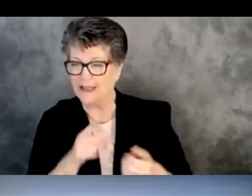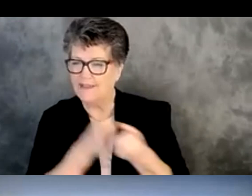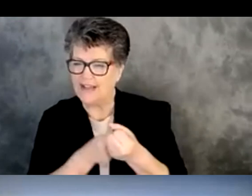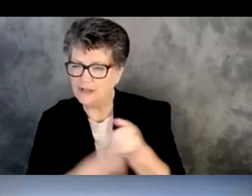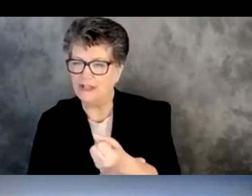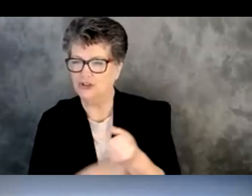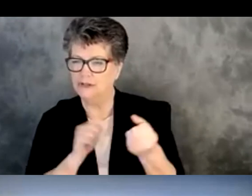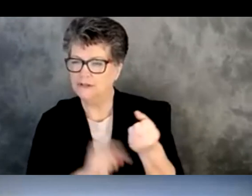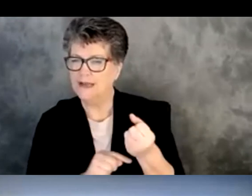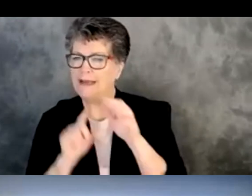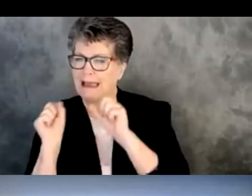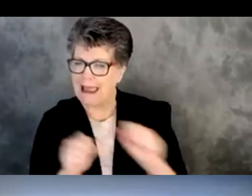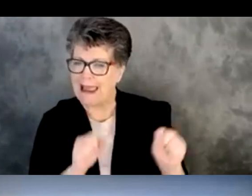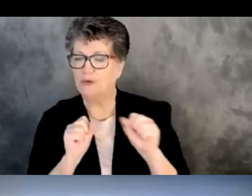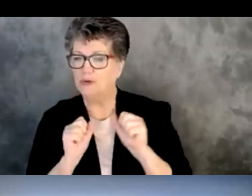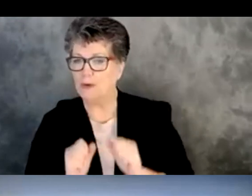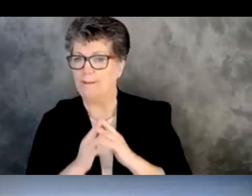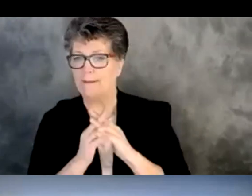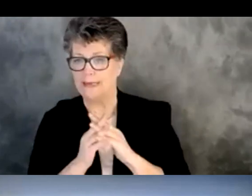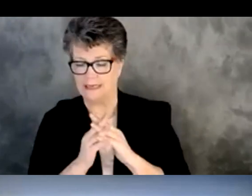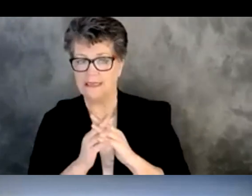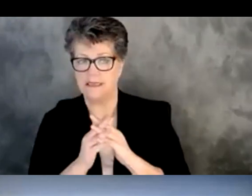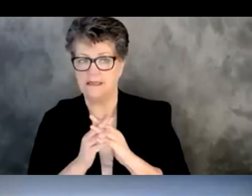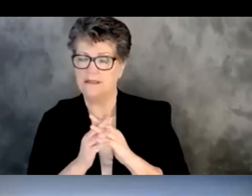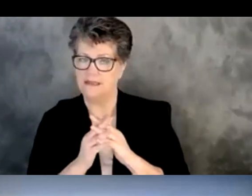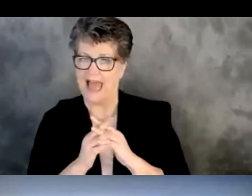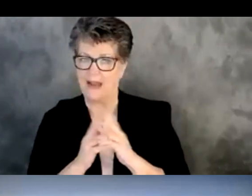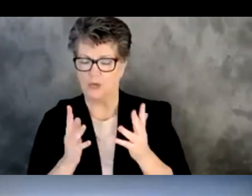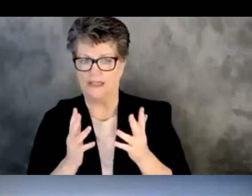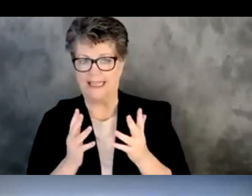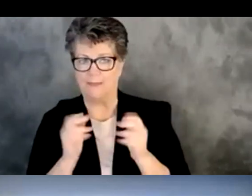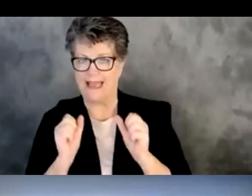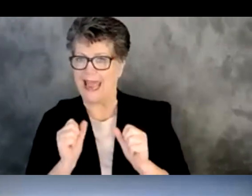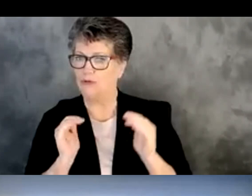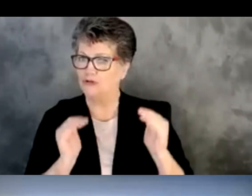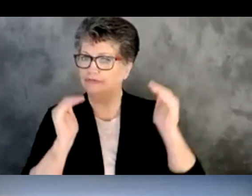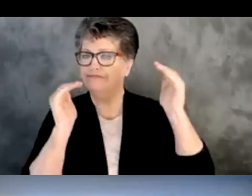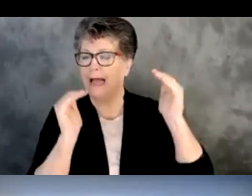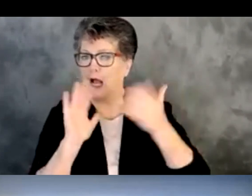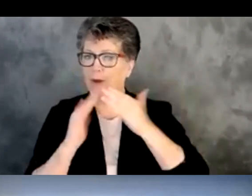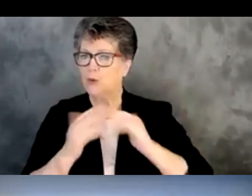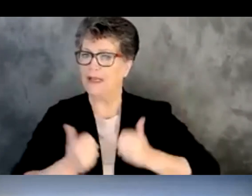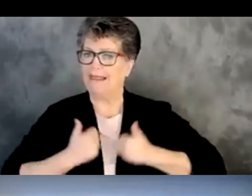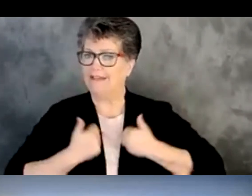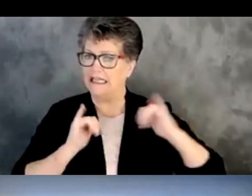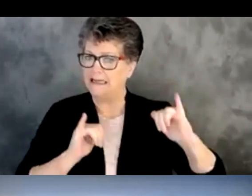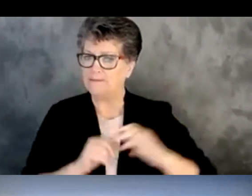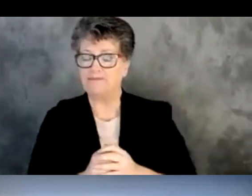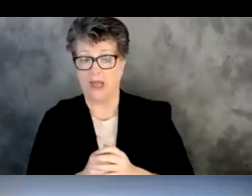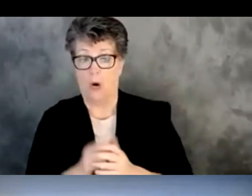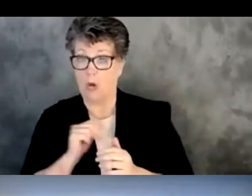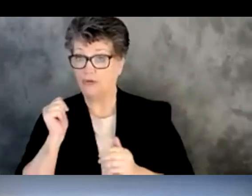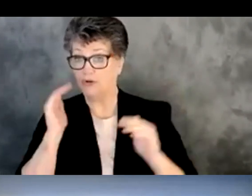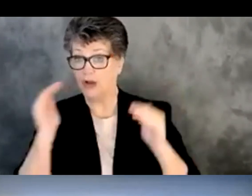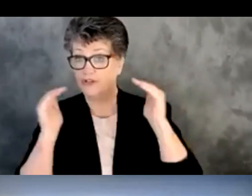of being able to implement advancing community living. We want to make sure that we can help older adults